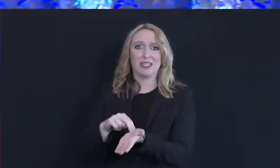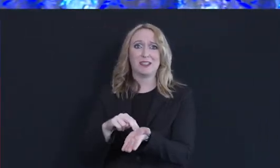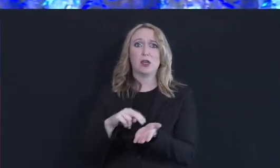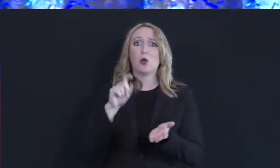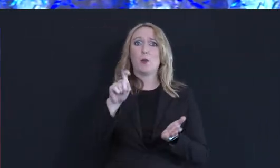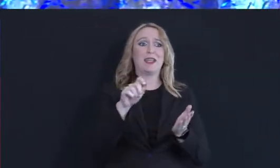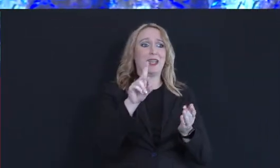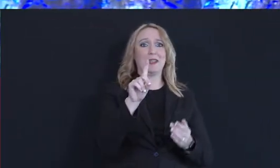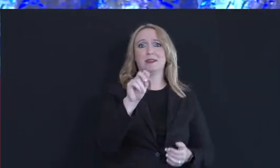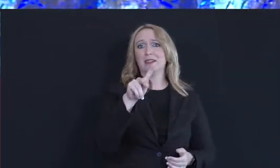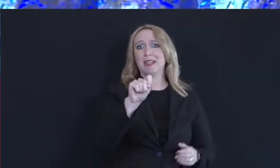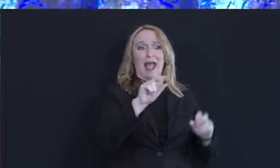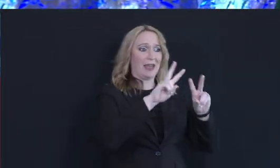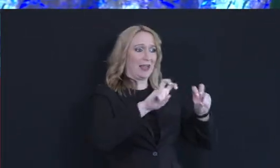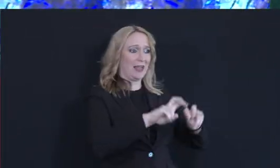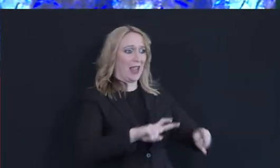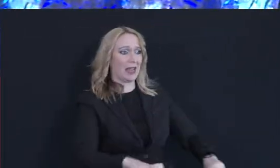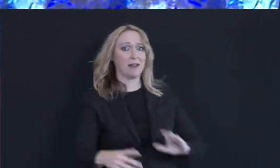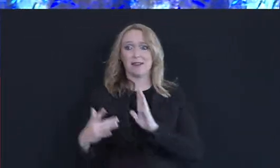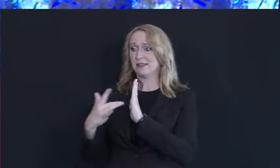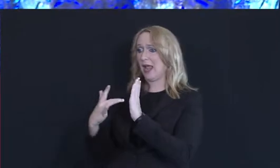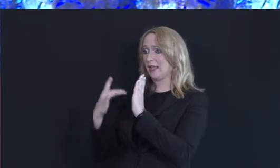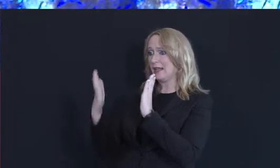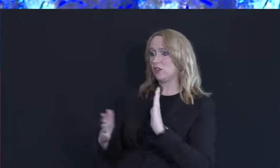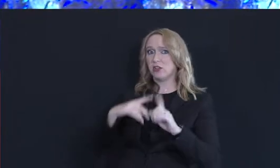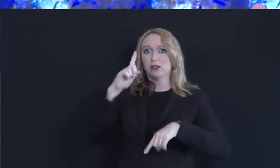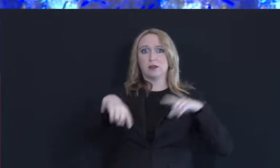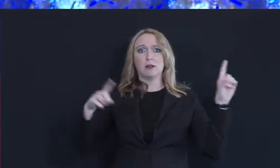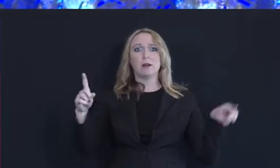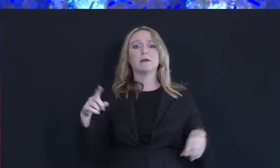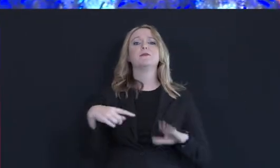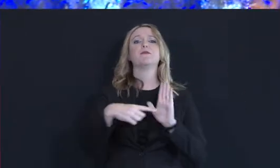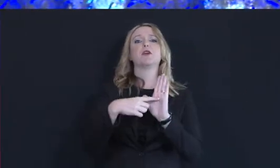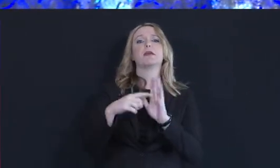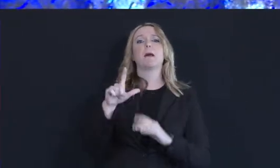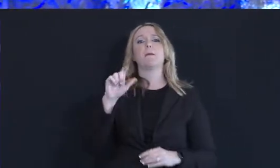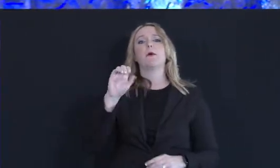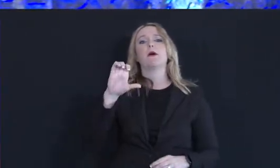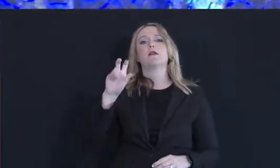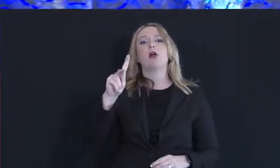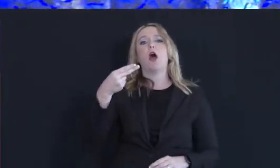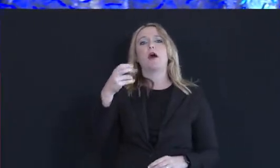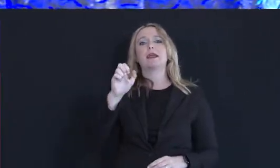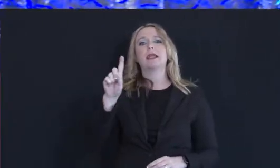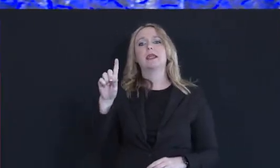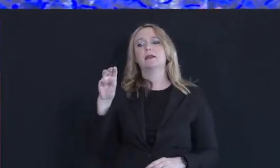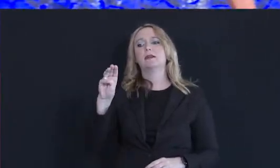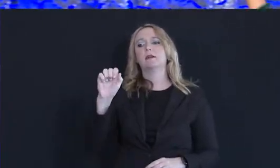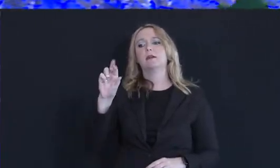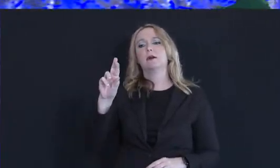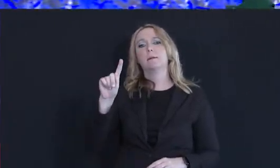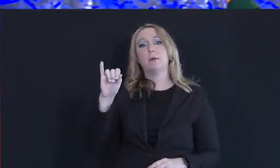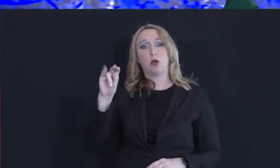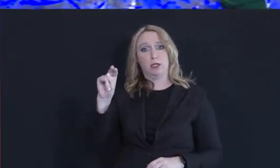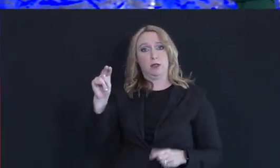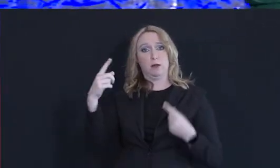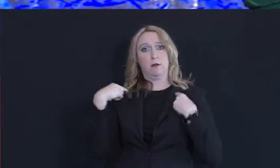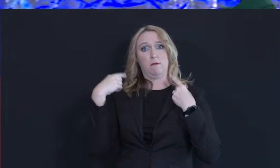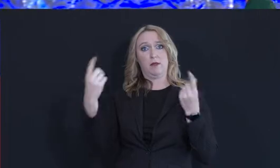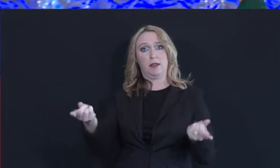all high-wage career paths companies like Lockheed Martin have shared that over the next 20 years they will hire over